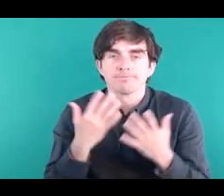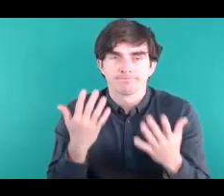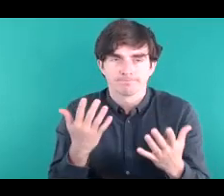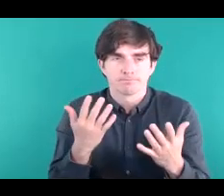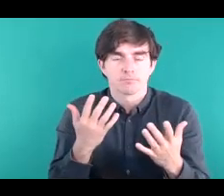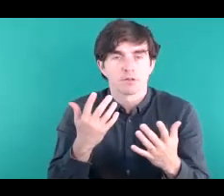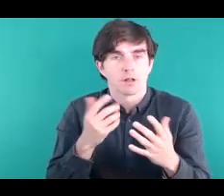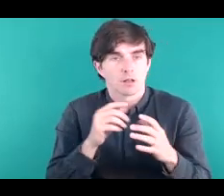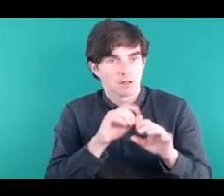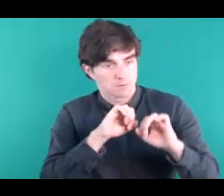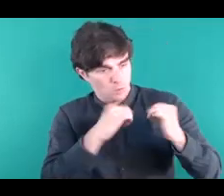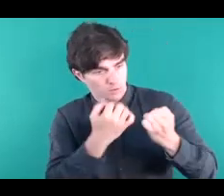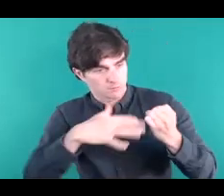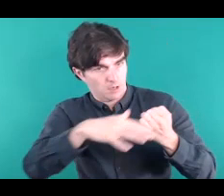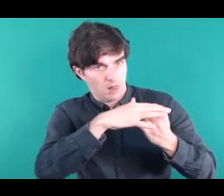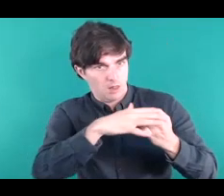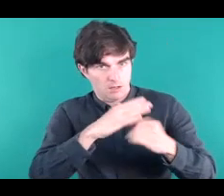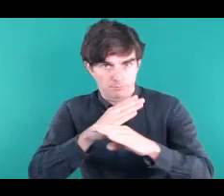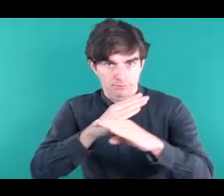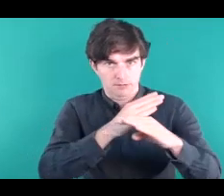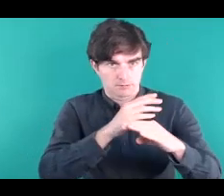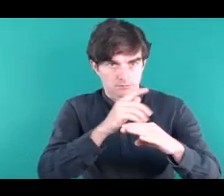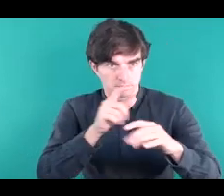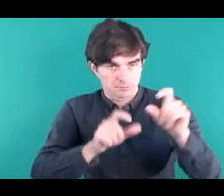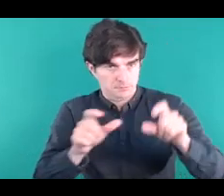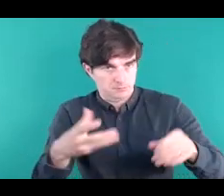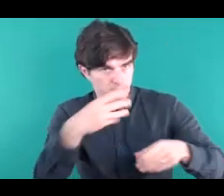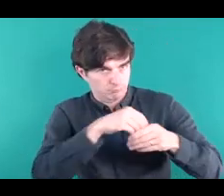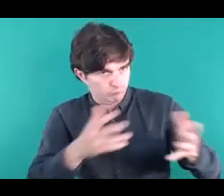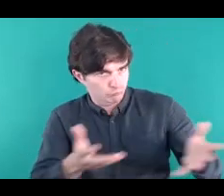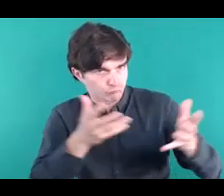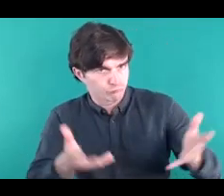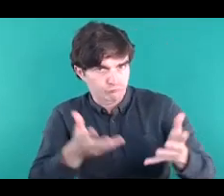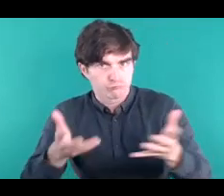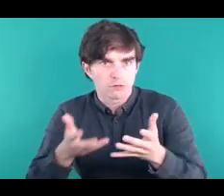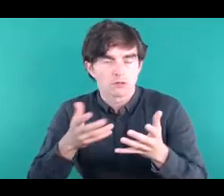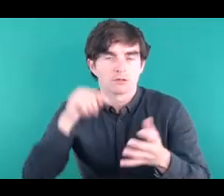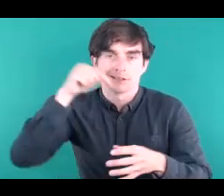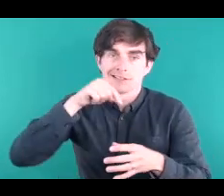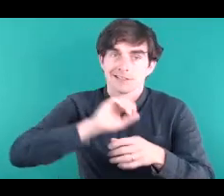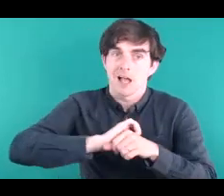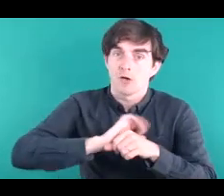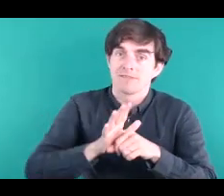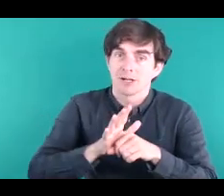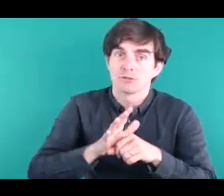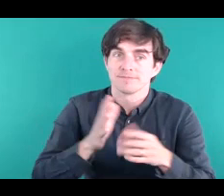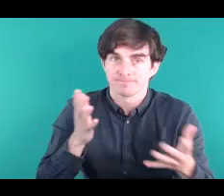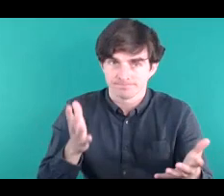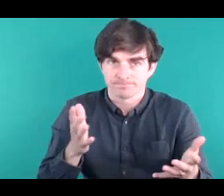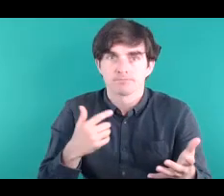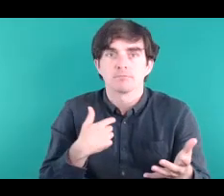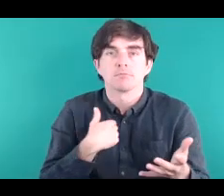a facility that is funded by the UK and German governments. And